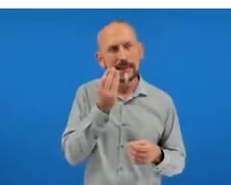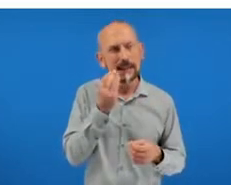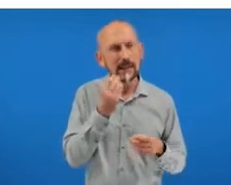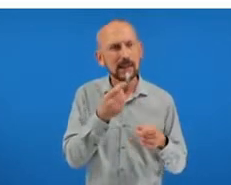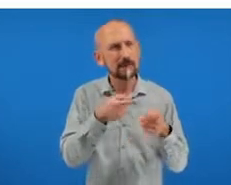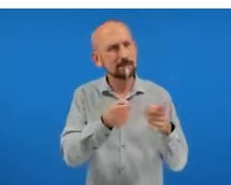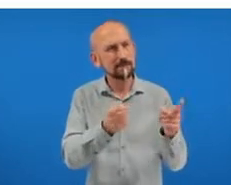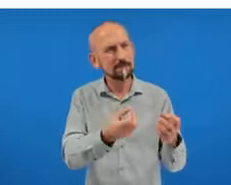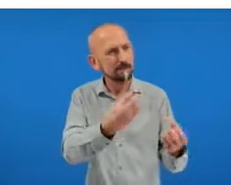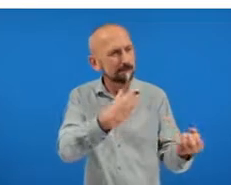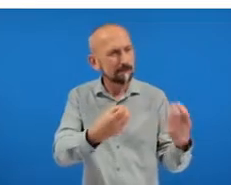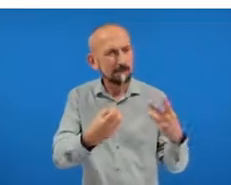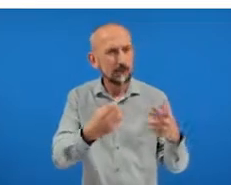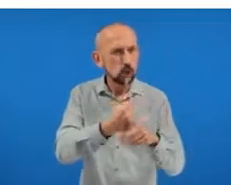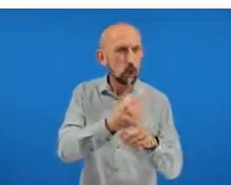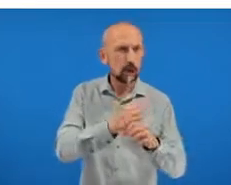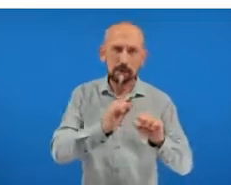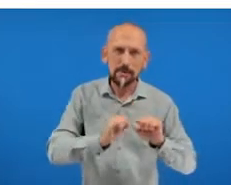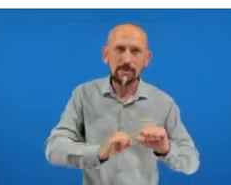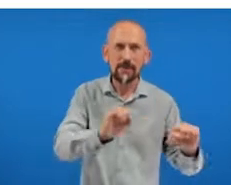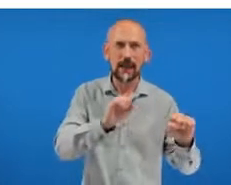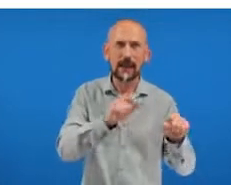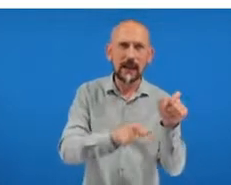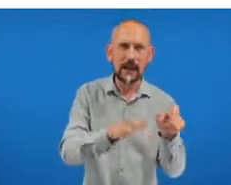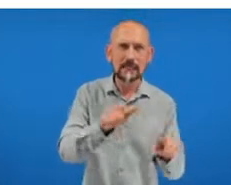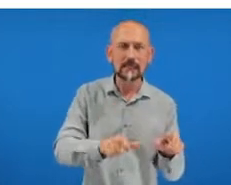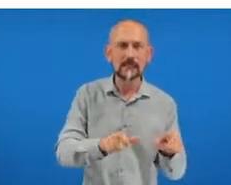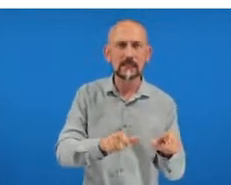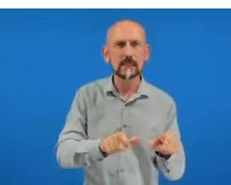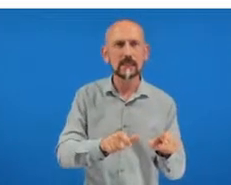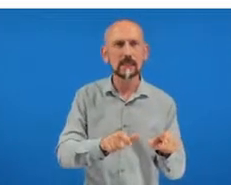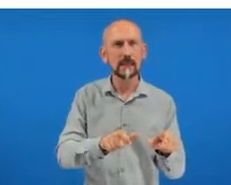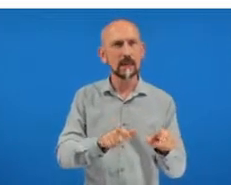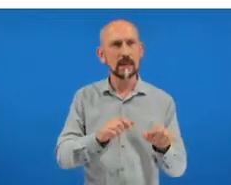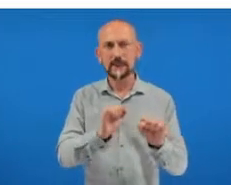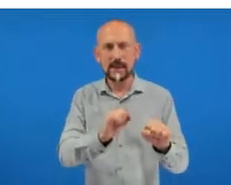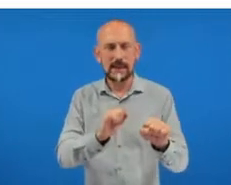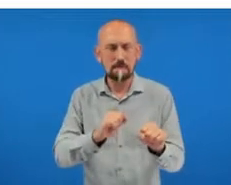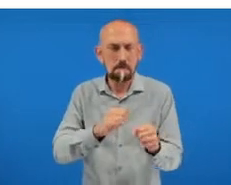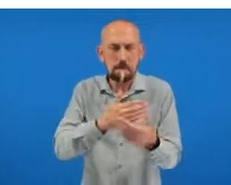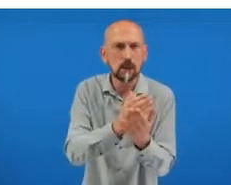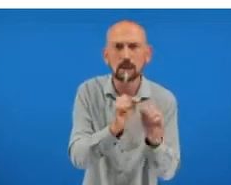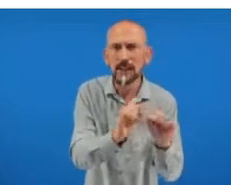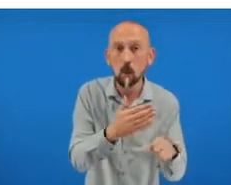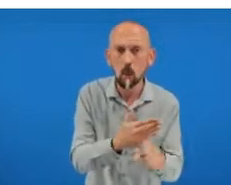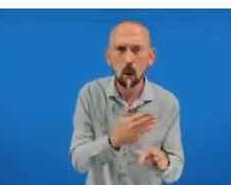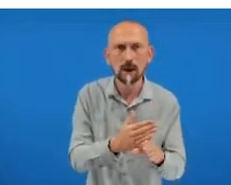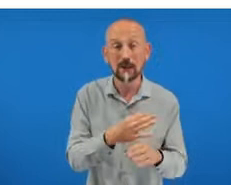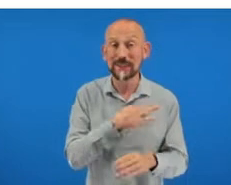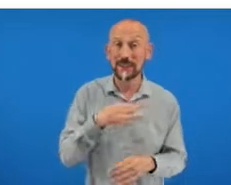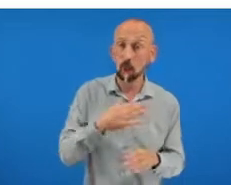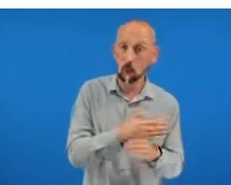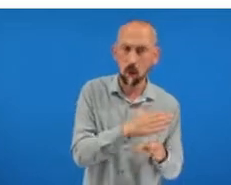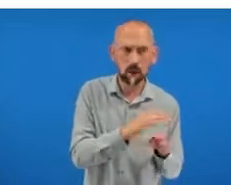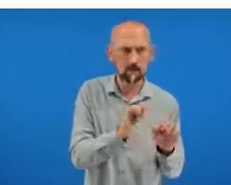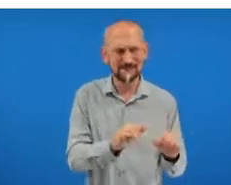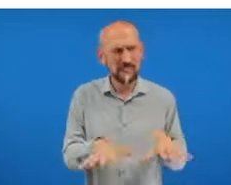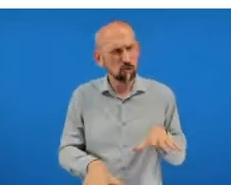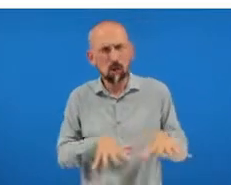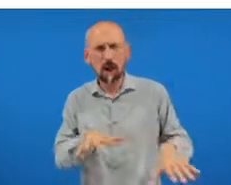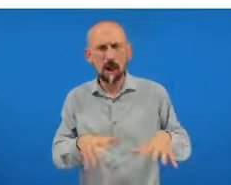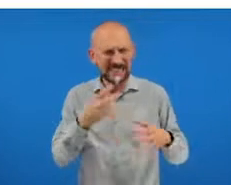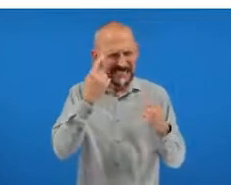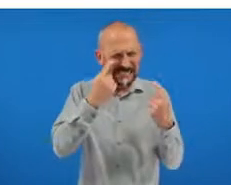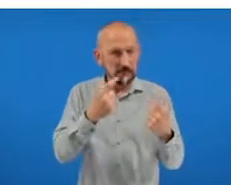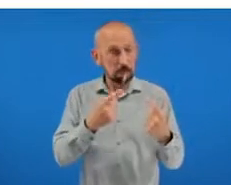and, parts of their work and their clinical practice that they were really struggling with, and being able to offer them